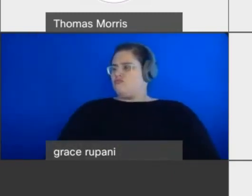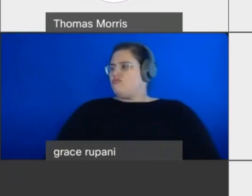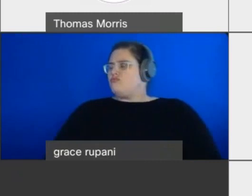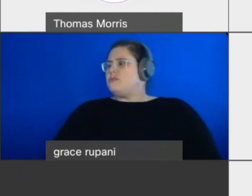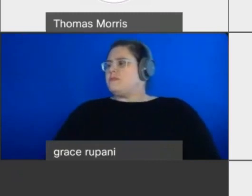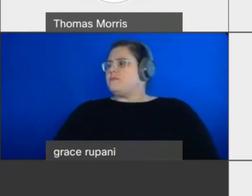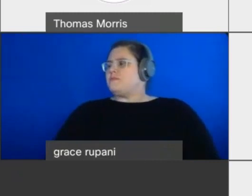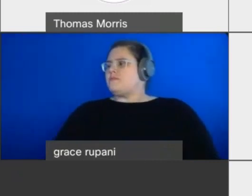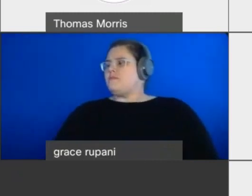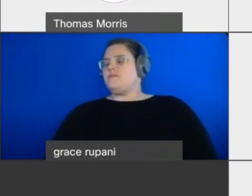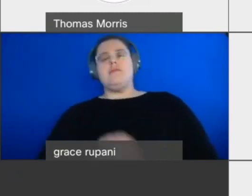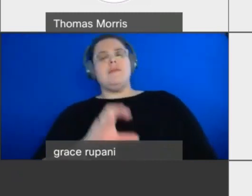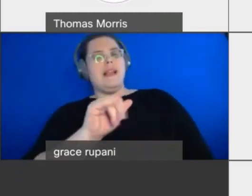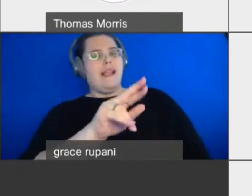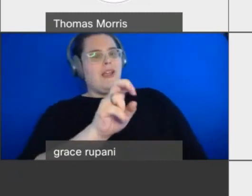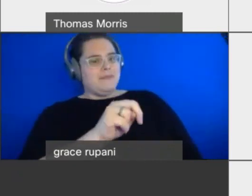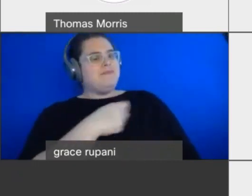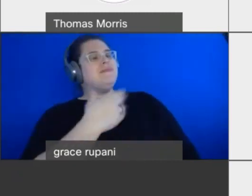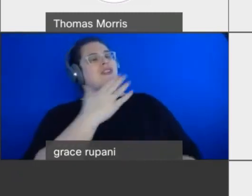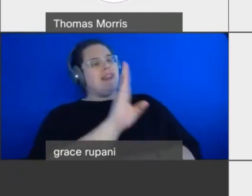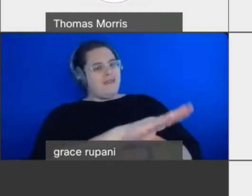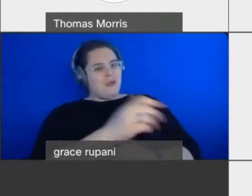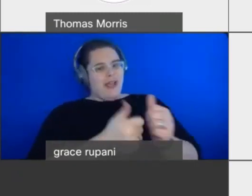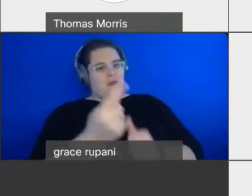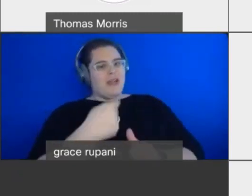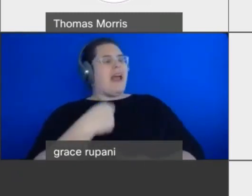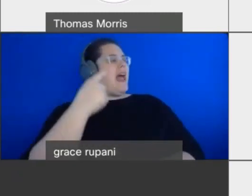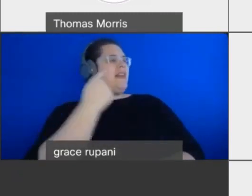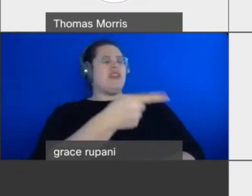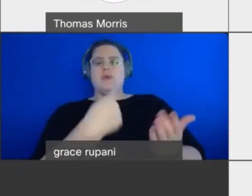Good afternoon, everybody. No, Director Reese, I think you covered it. Thank you.